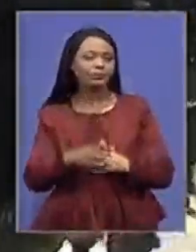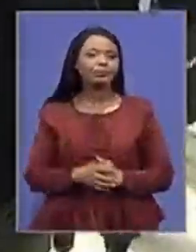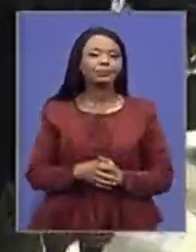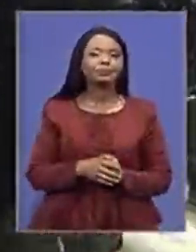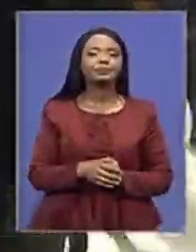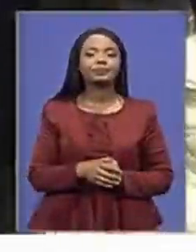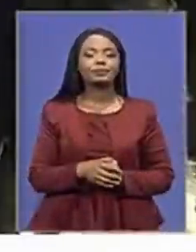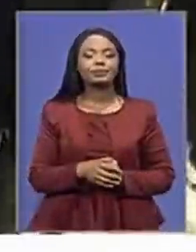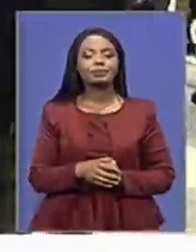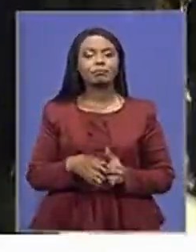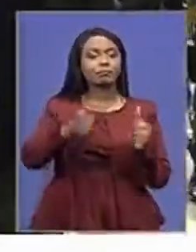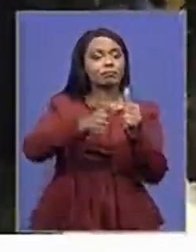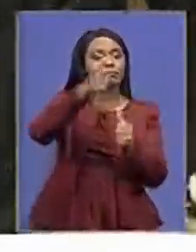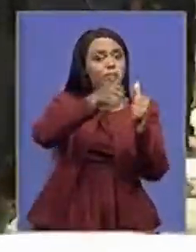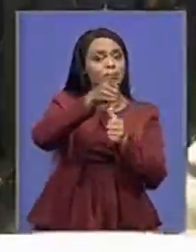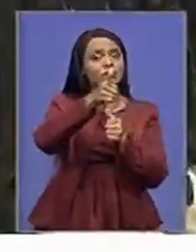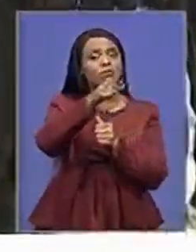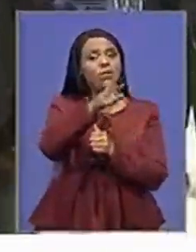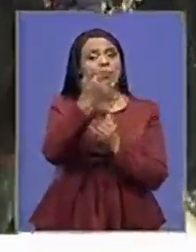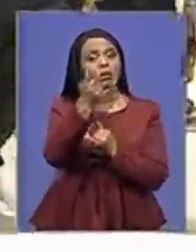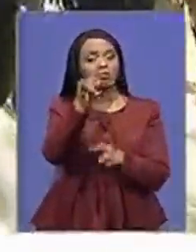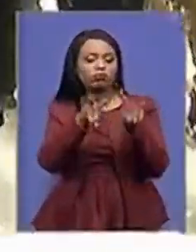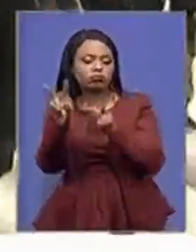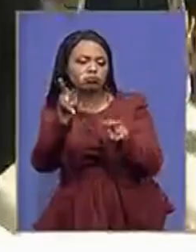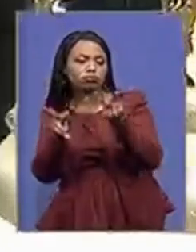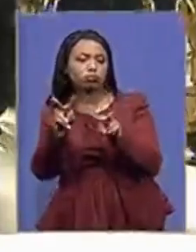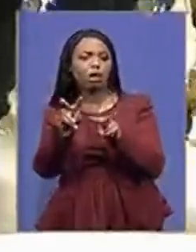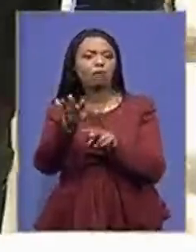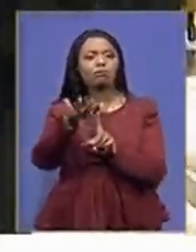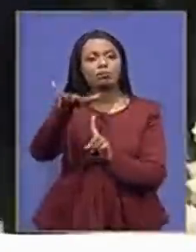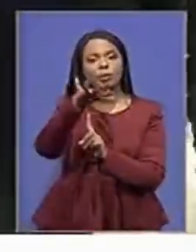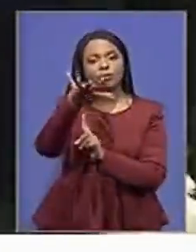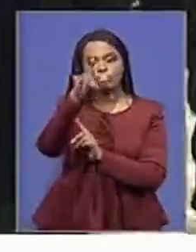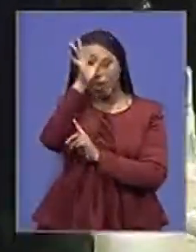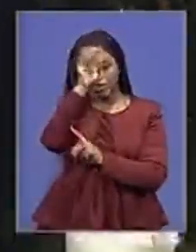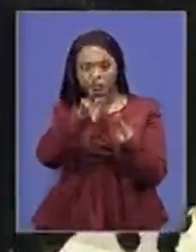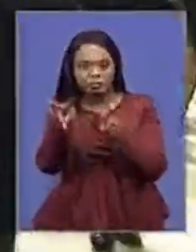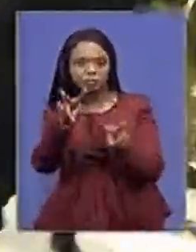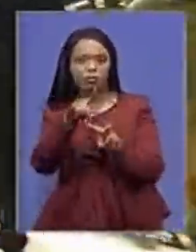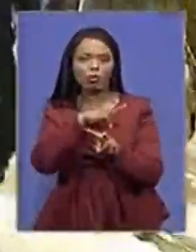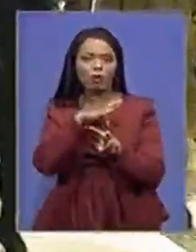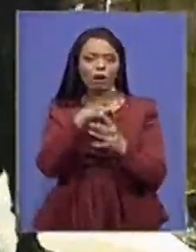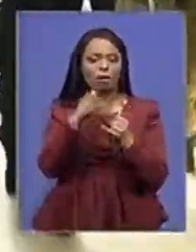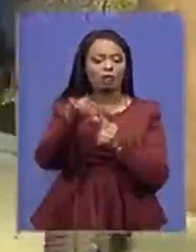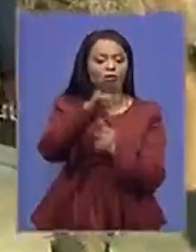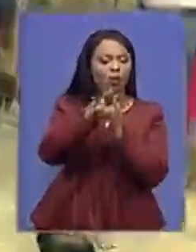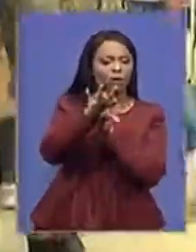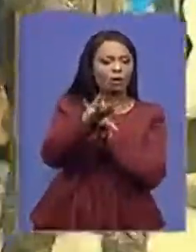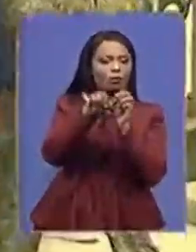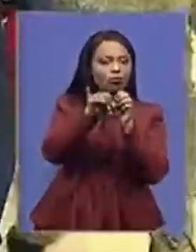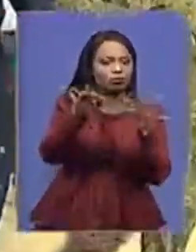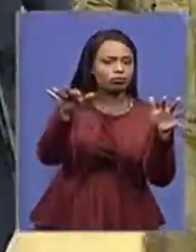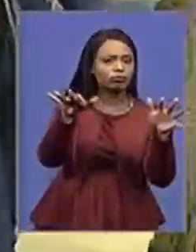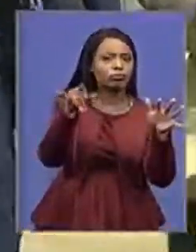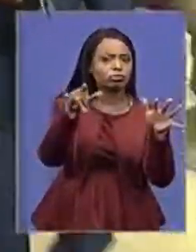Batlhankedi bagolo ba sepodisi ba beile maemo leitlho mo mafelong a ka nnang matshosetsi a go runya gape ga dikhuduego. Ba ntshitse